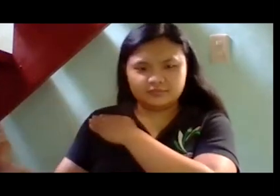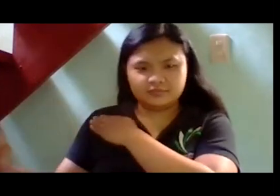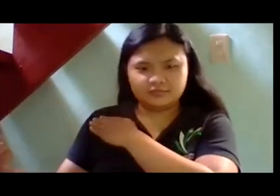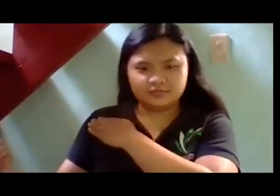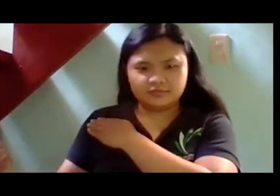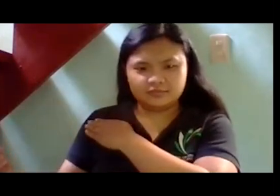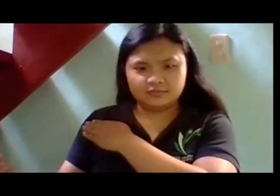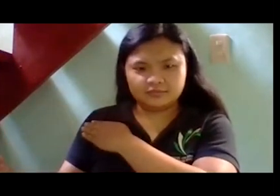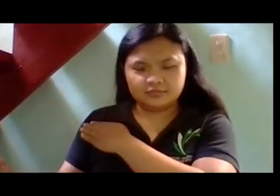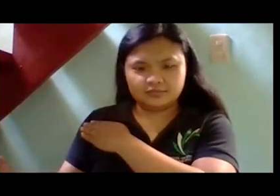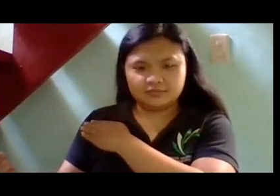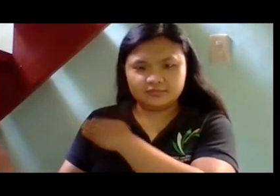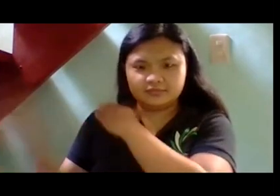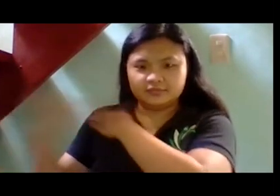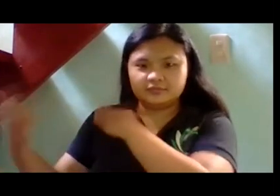yeah.